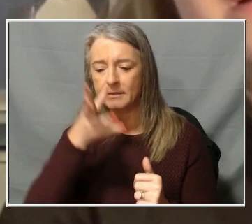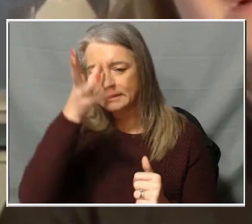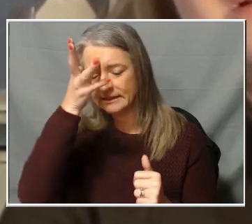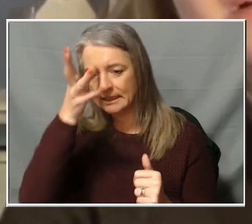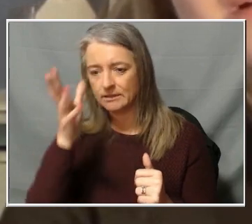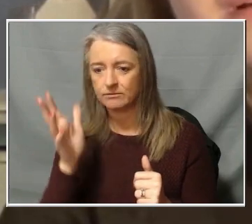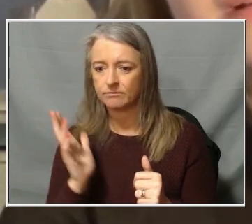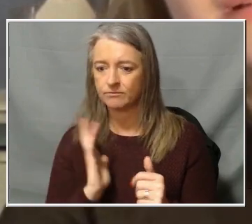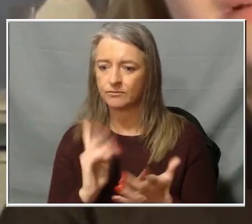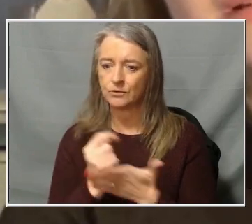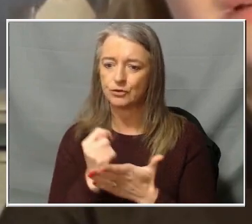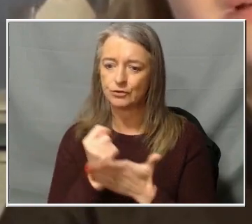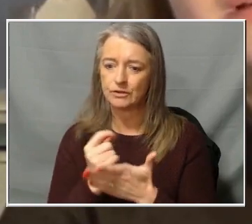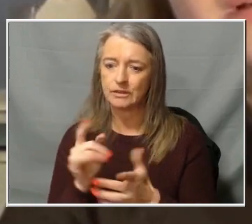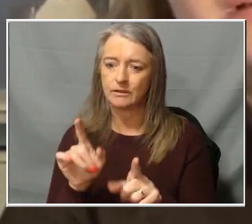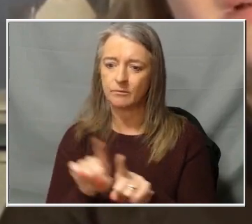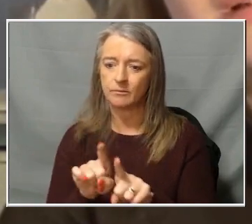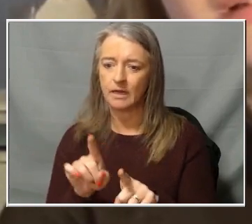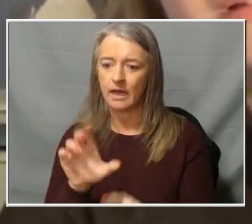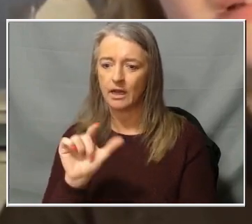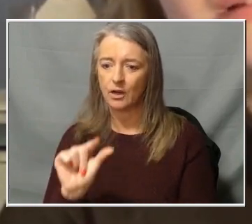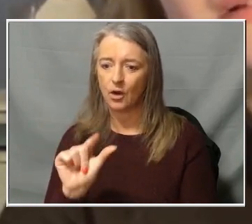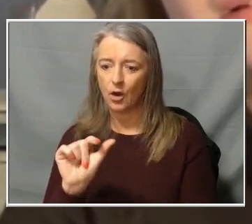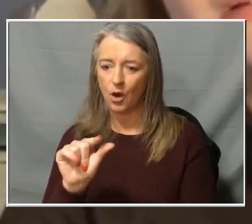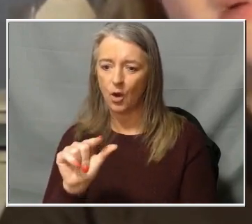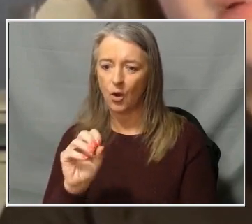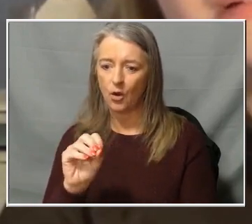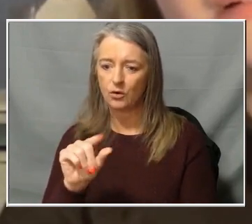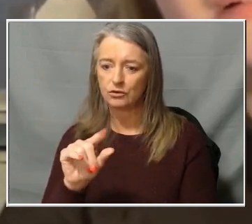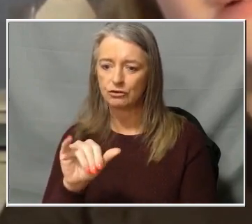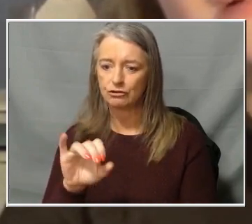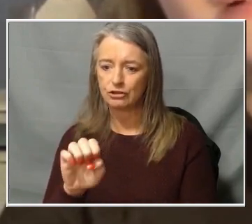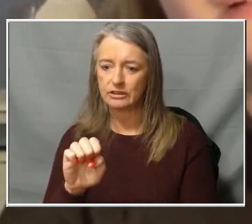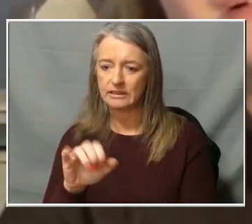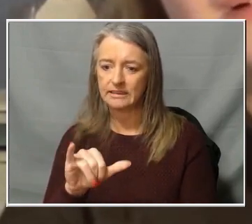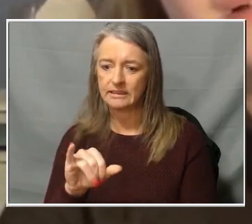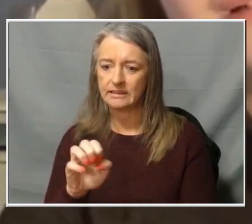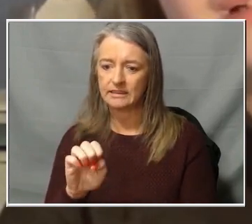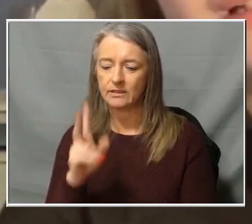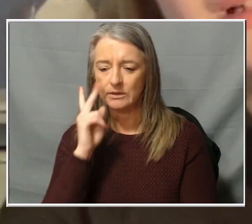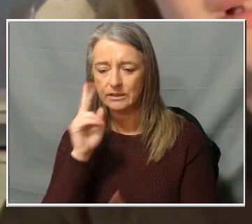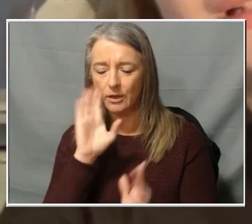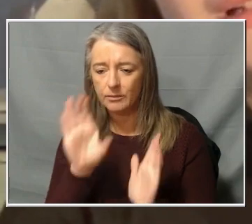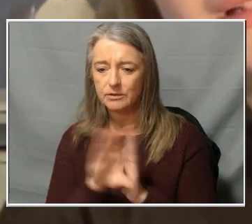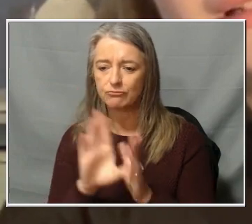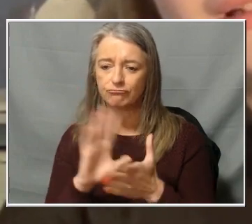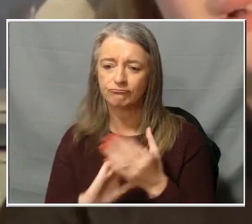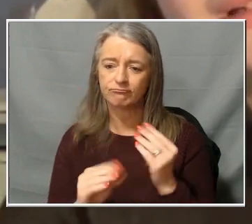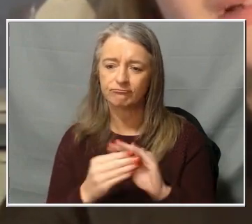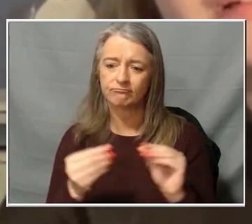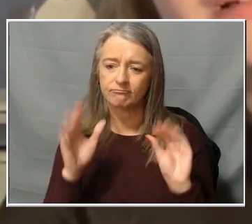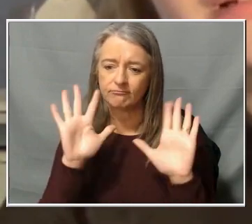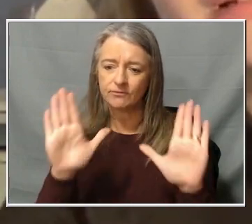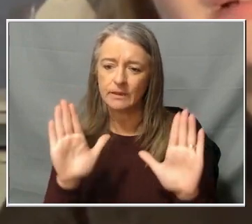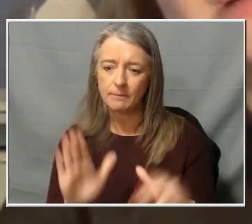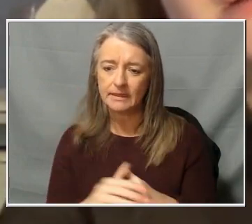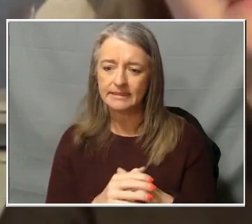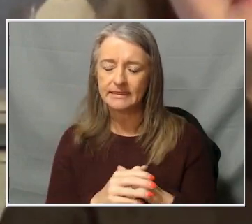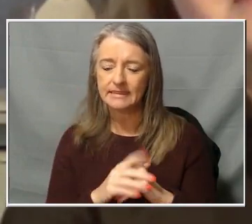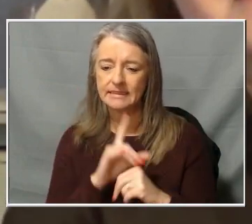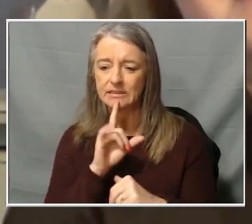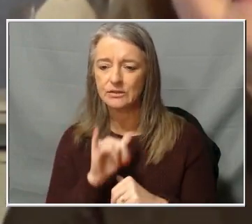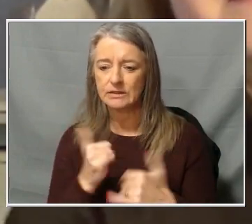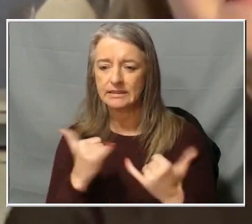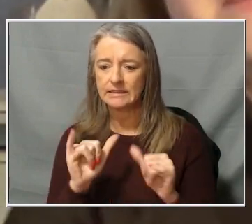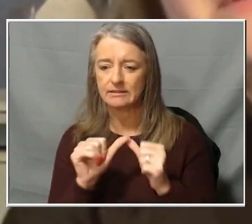dad were treated by Koji, and we saw her picture, and oh my gosh, her story's remarkable. So it